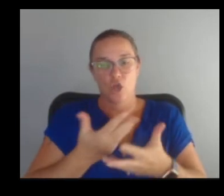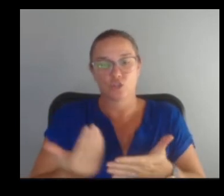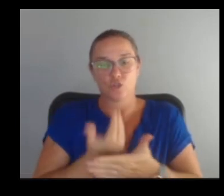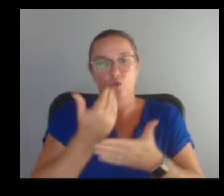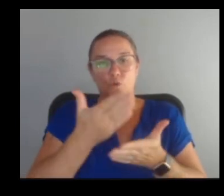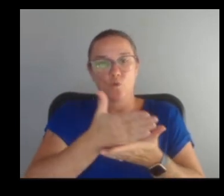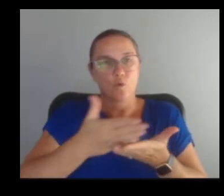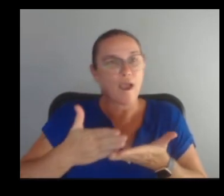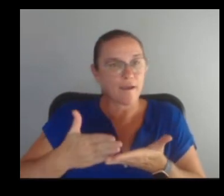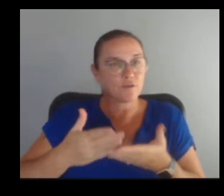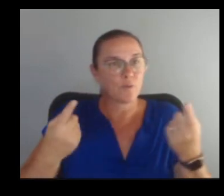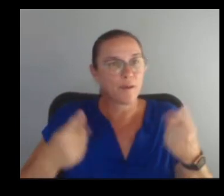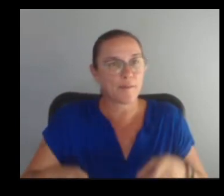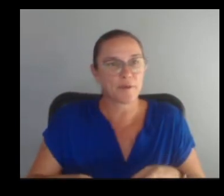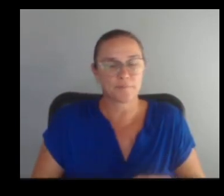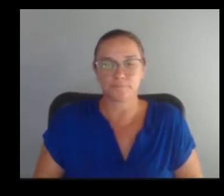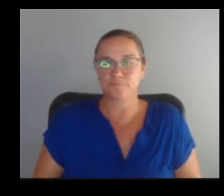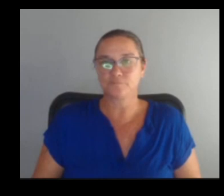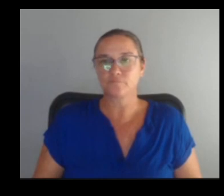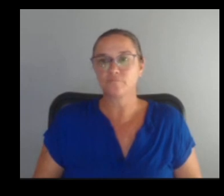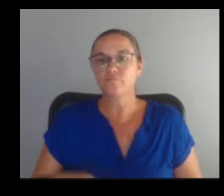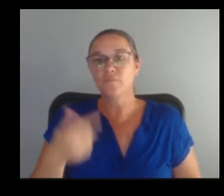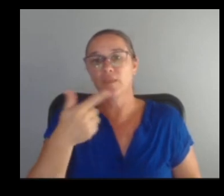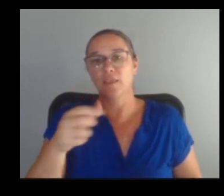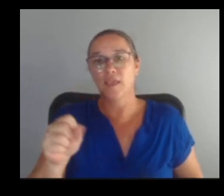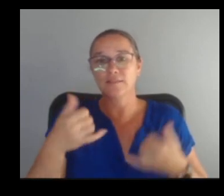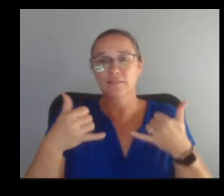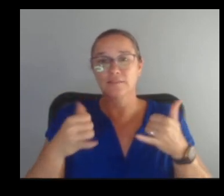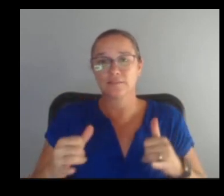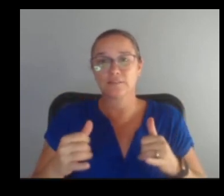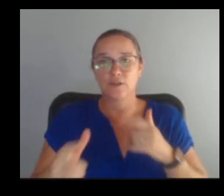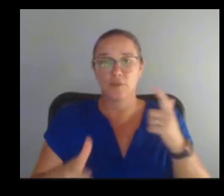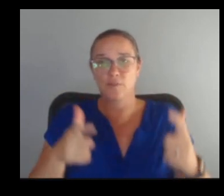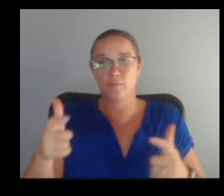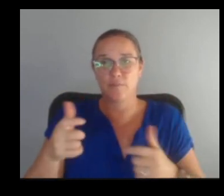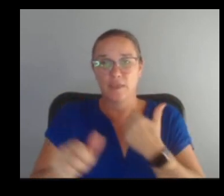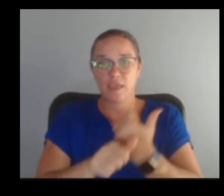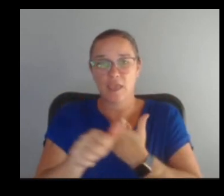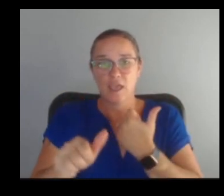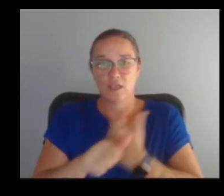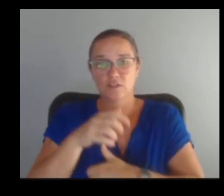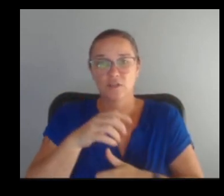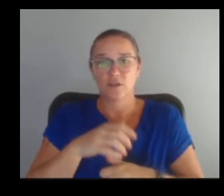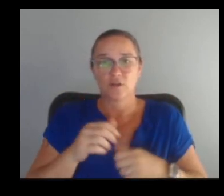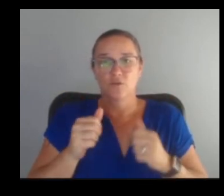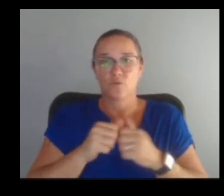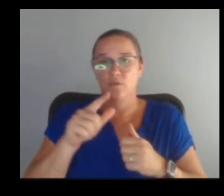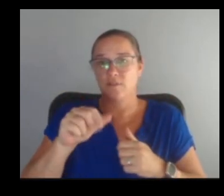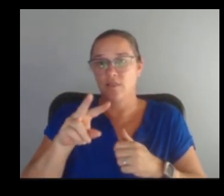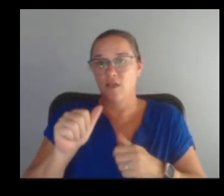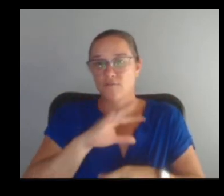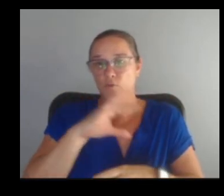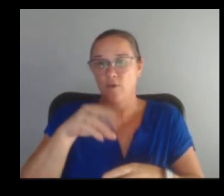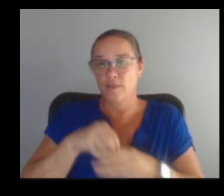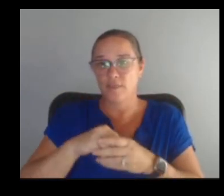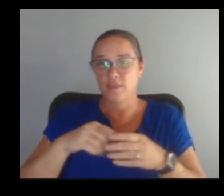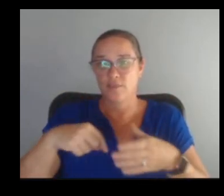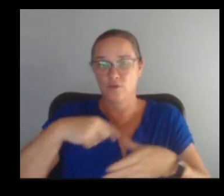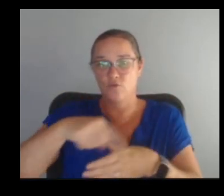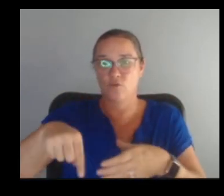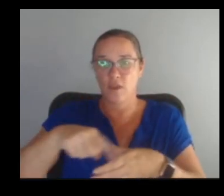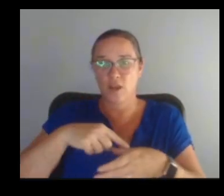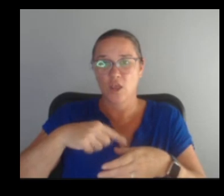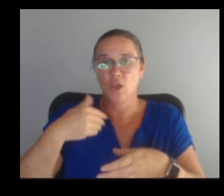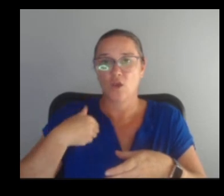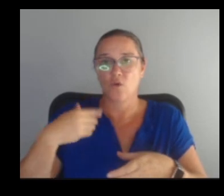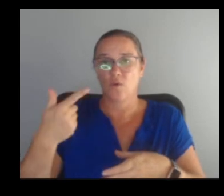areas. Gas is still the main hazard for this eruption, with lava contained within the crater. We did have a big puff of gas shooting